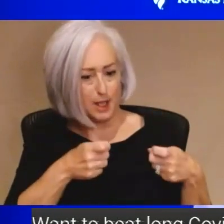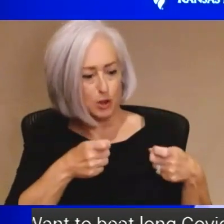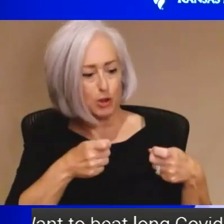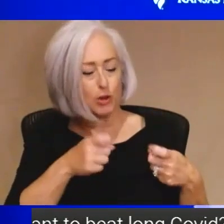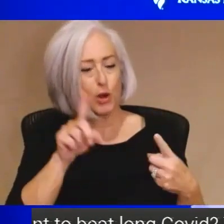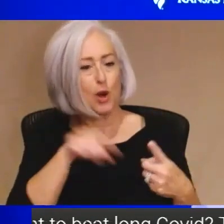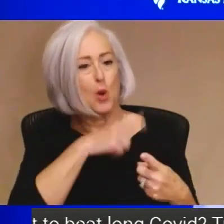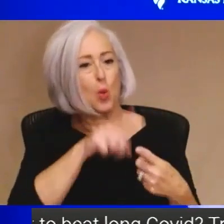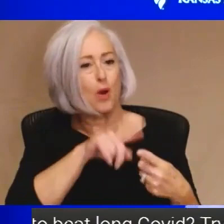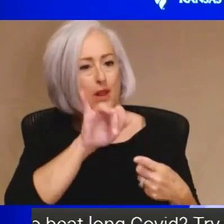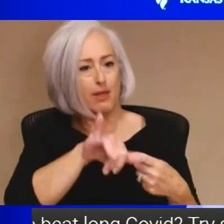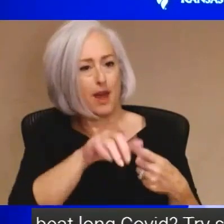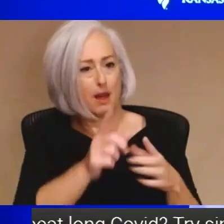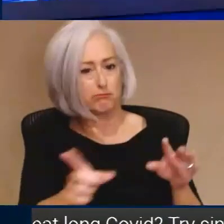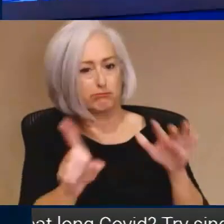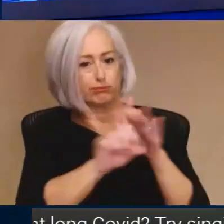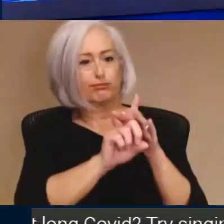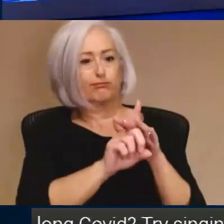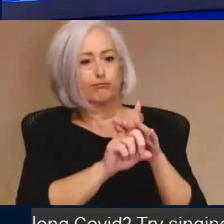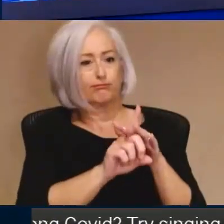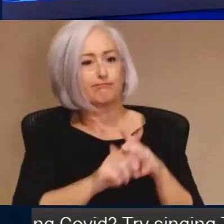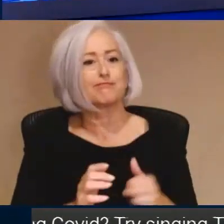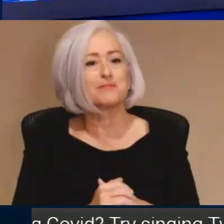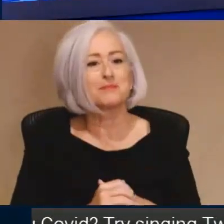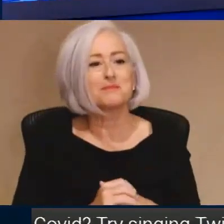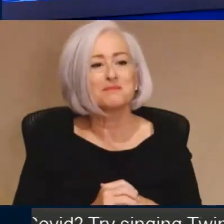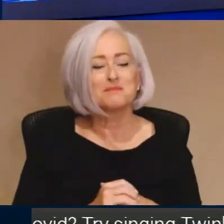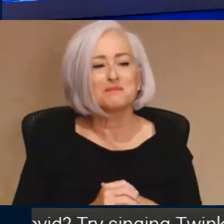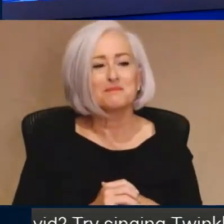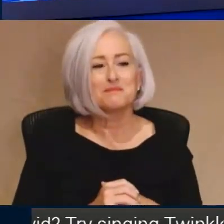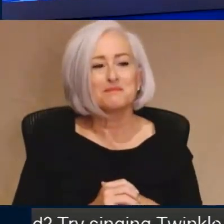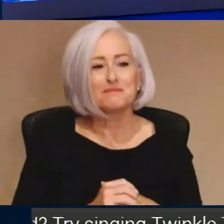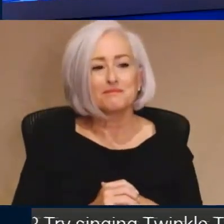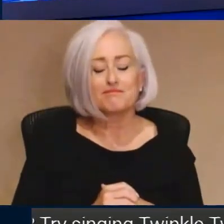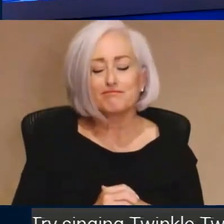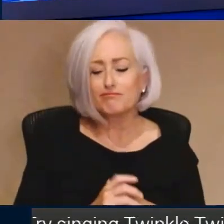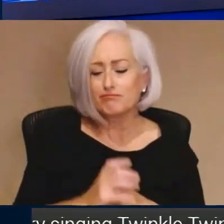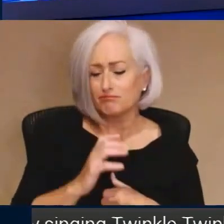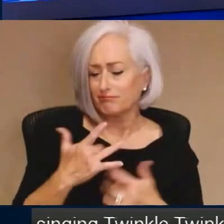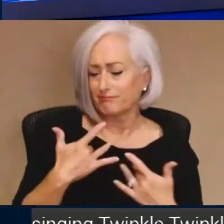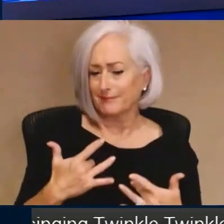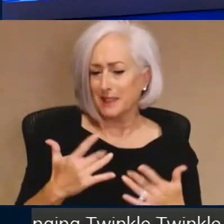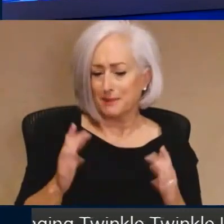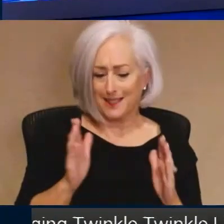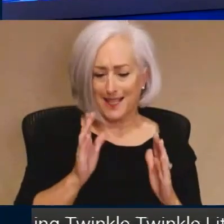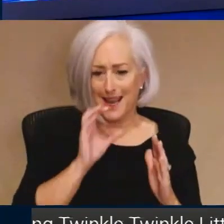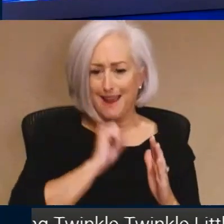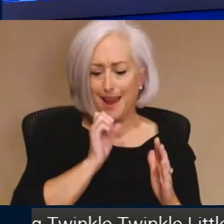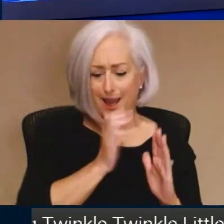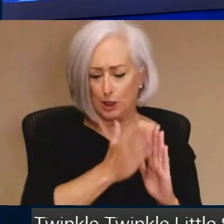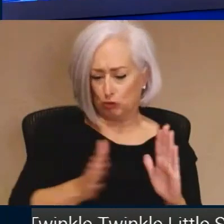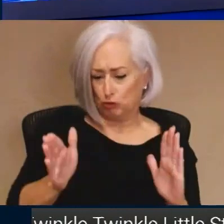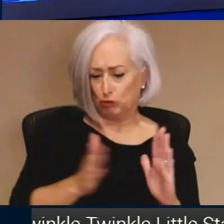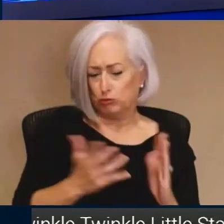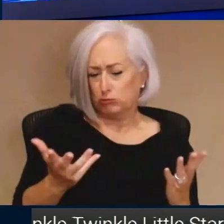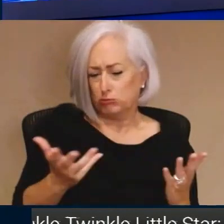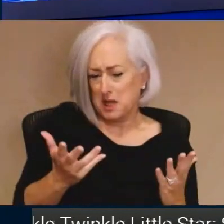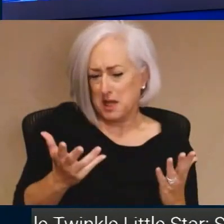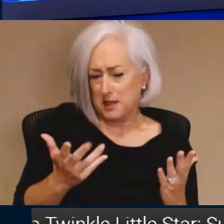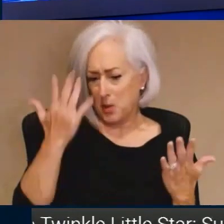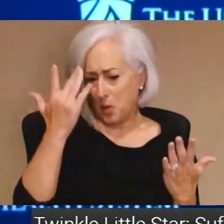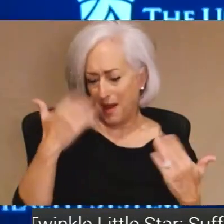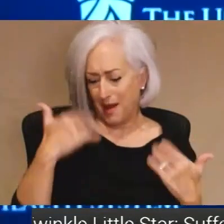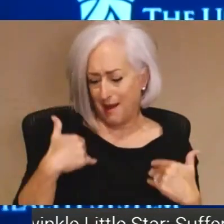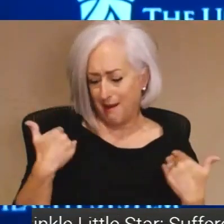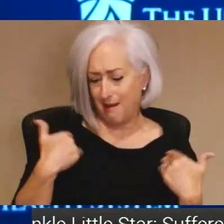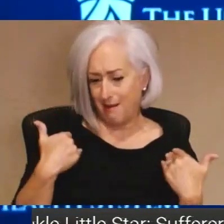happen, to answer your question. So. Age group, who is it? Why the young ones? Well, that's one of the questions they're